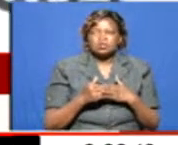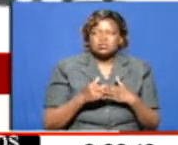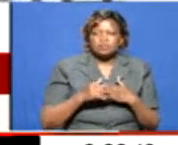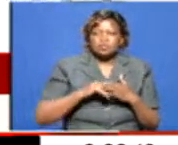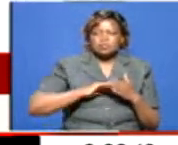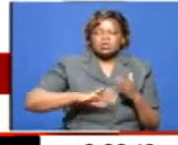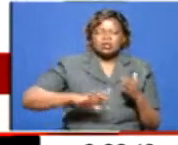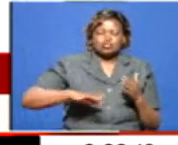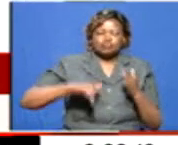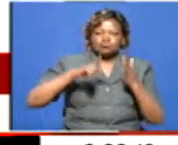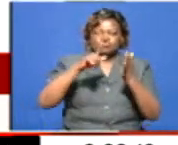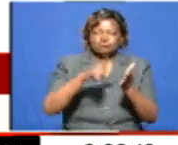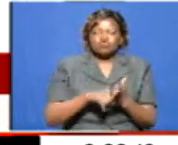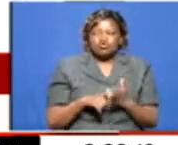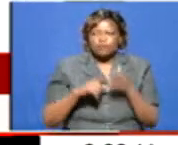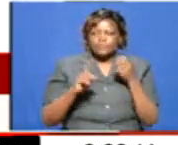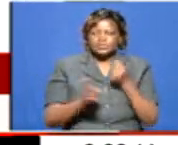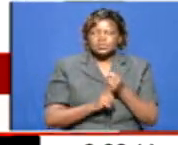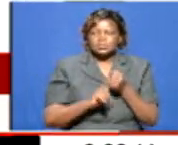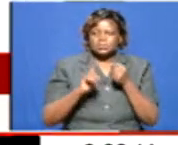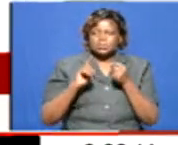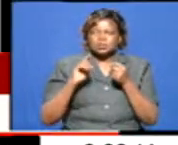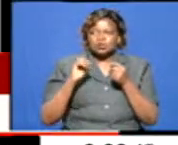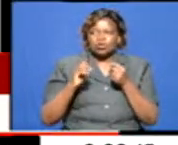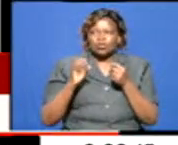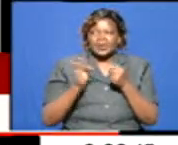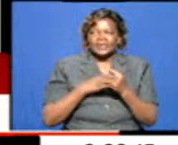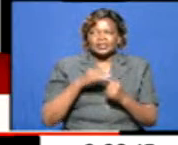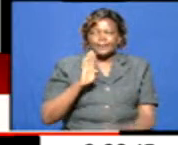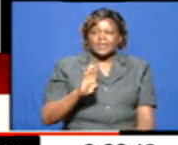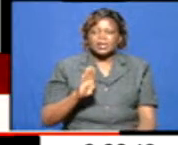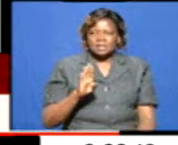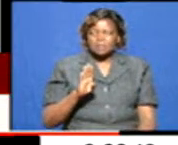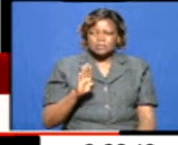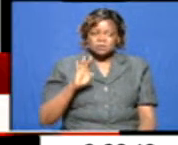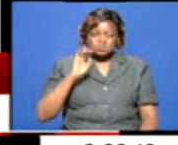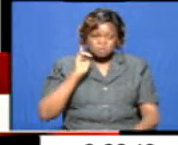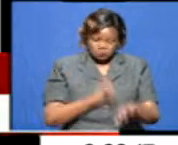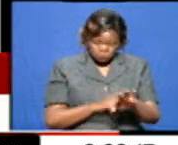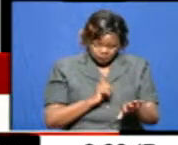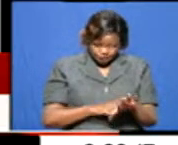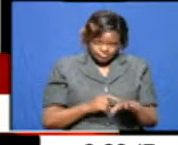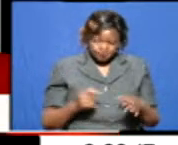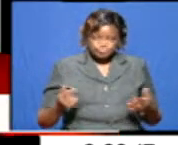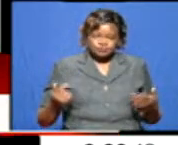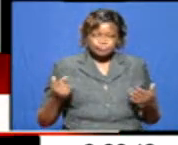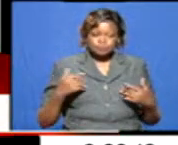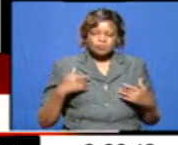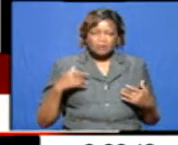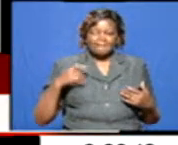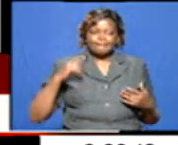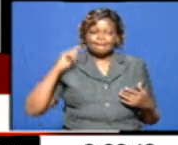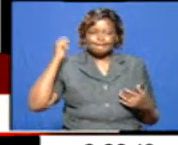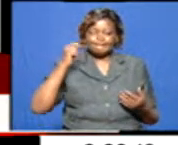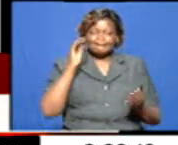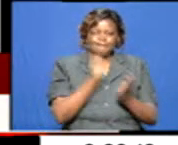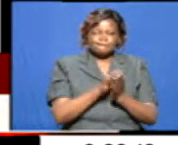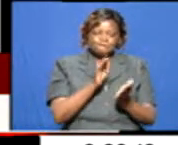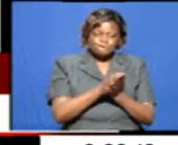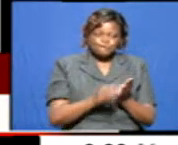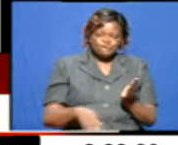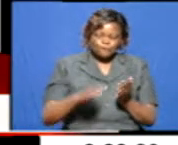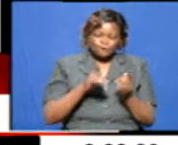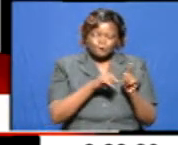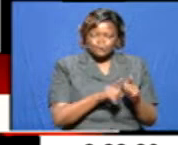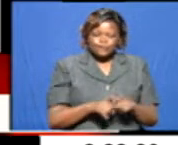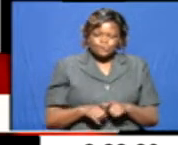loan book of 608 billion shillings. When you take the Kenyan banking industry, as at August was